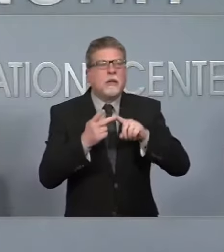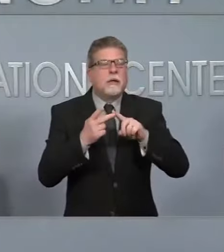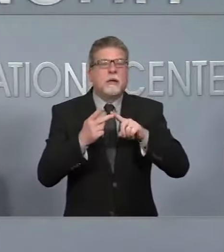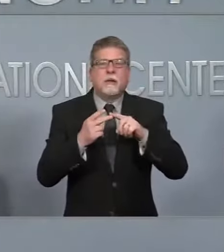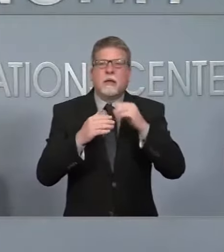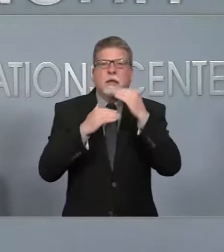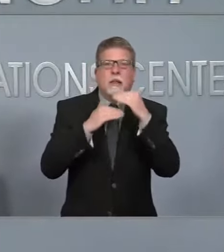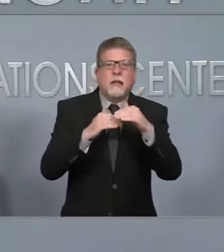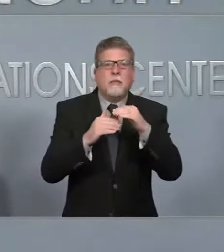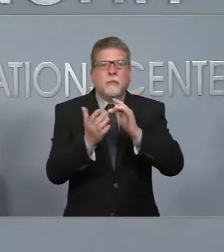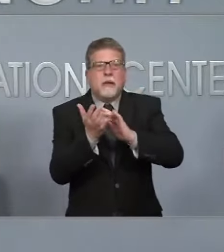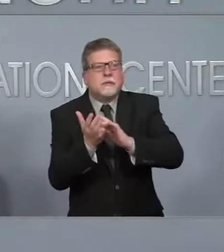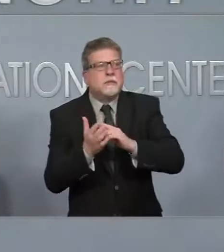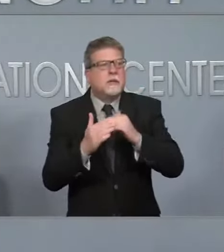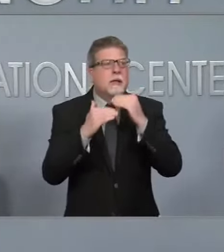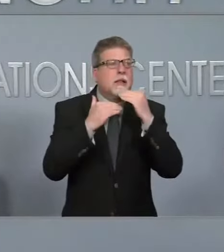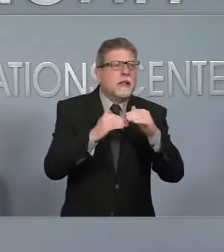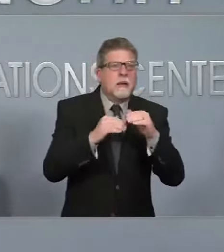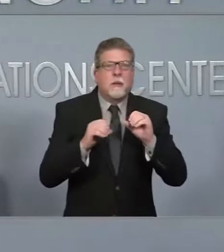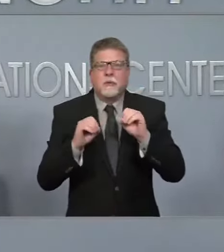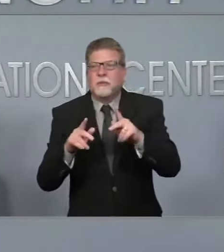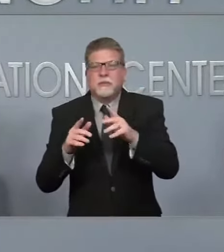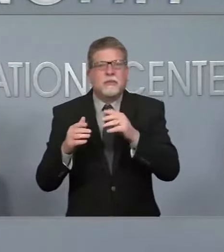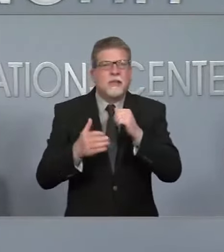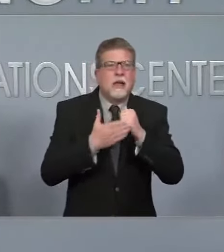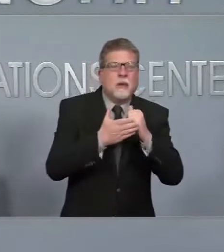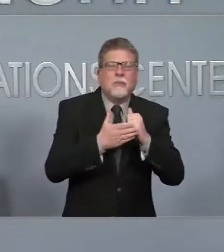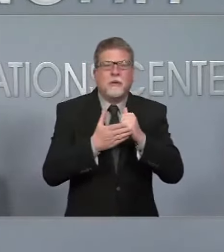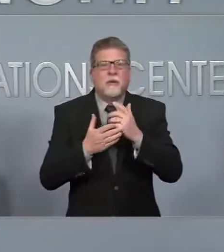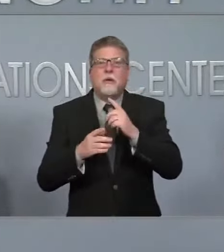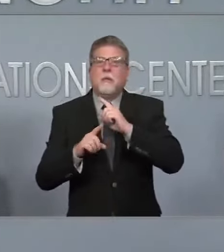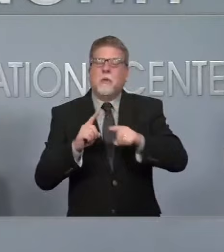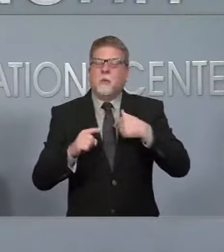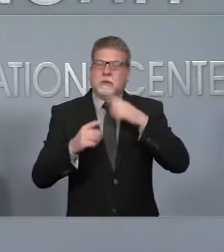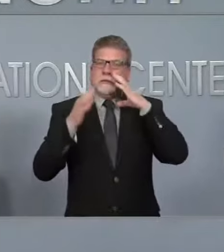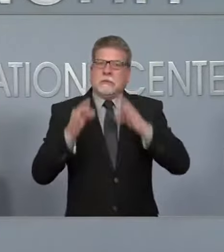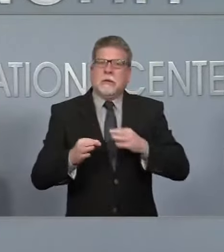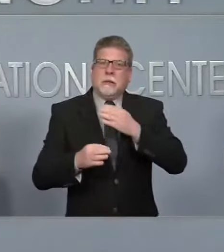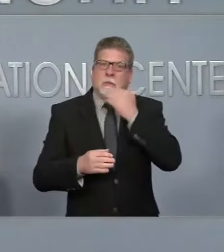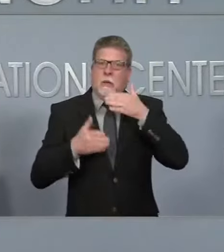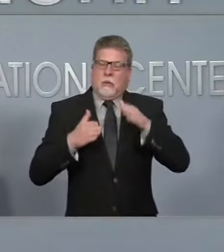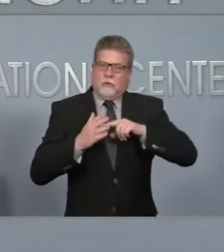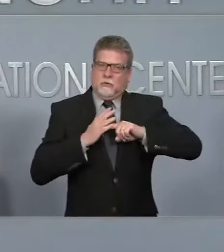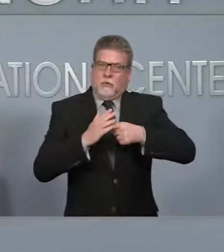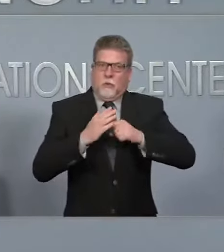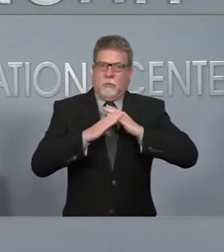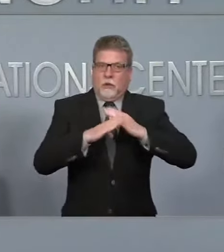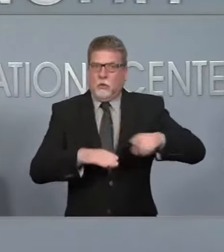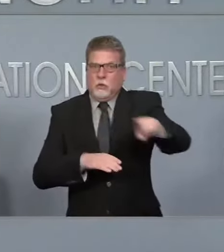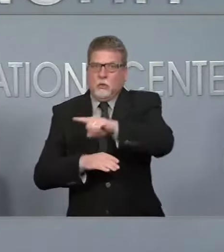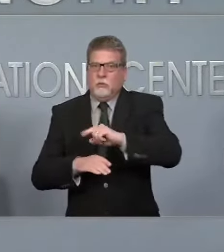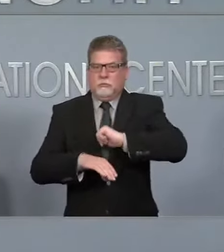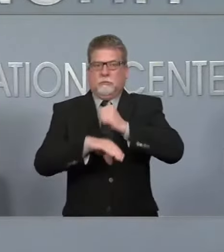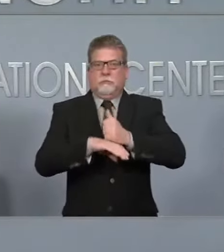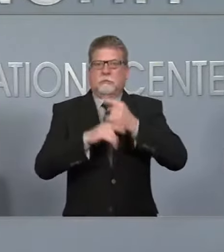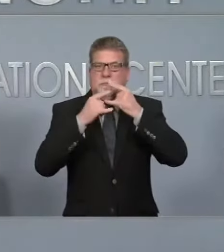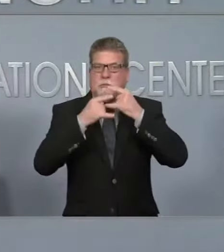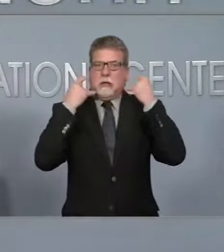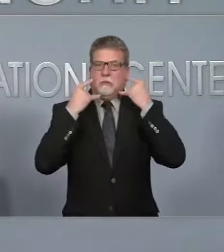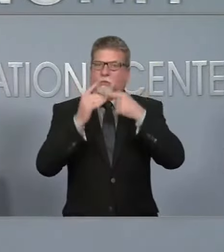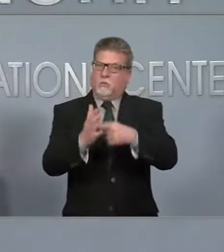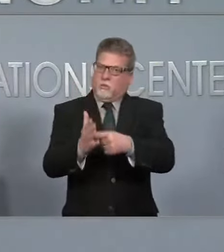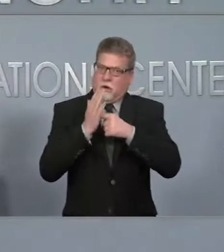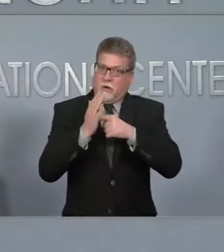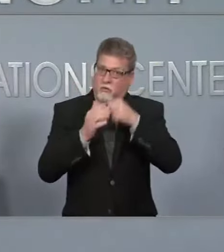mandatory masking and gathering limits that no doubt saved lives. And we got to work.